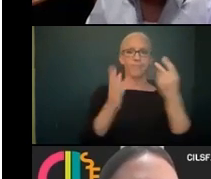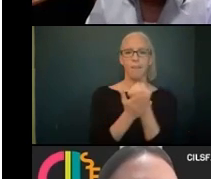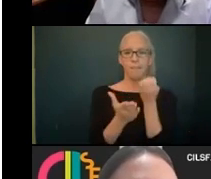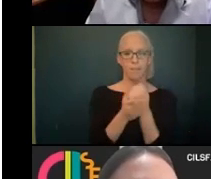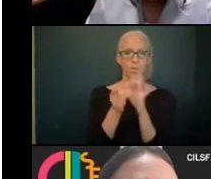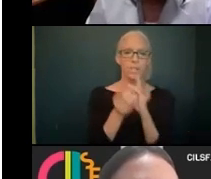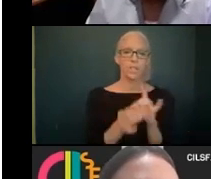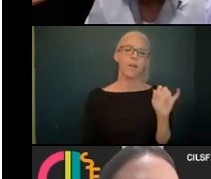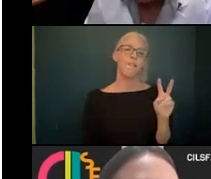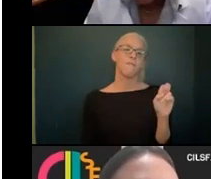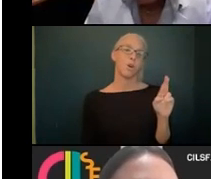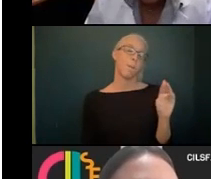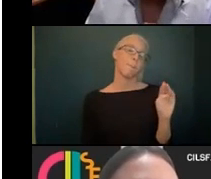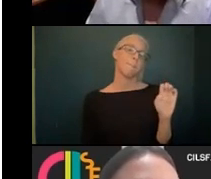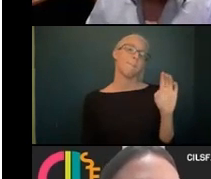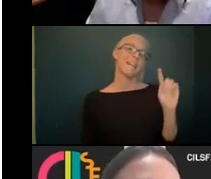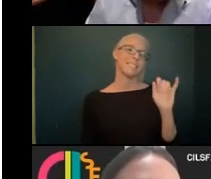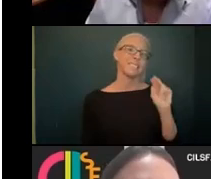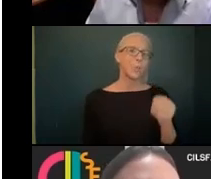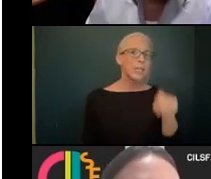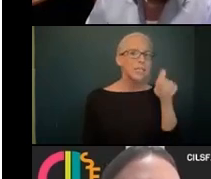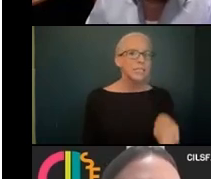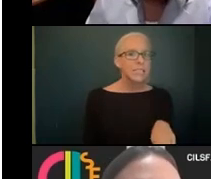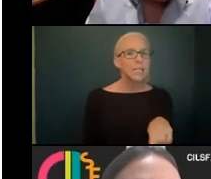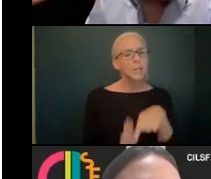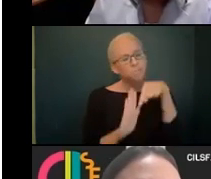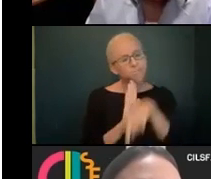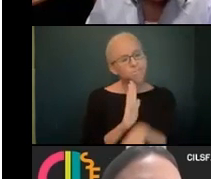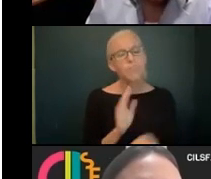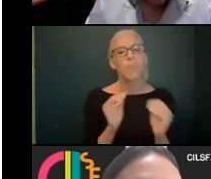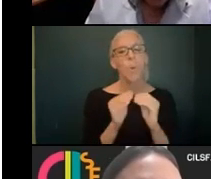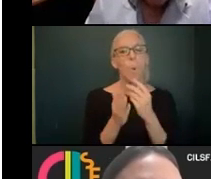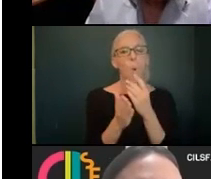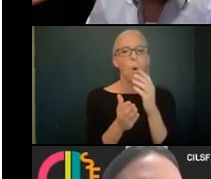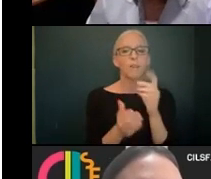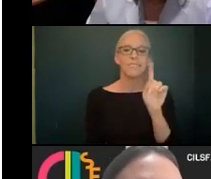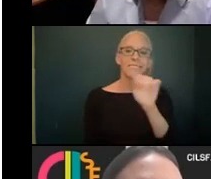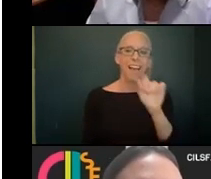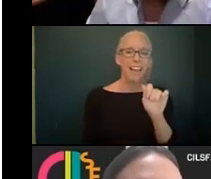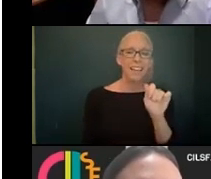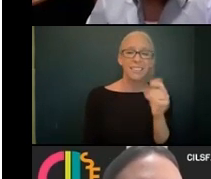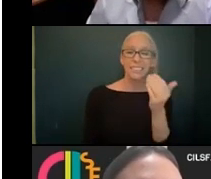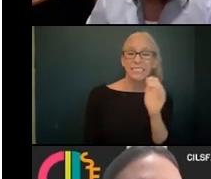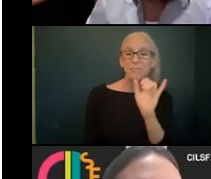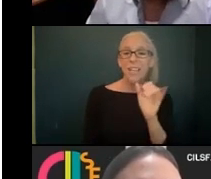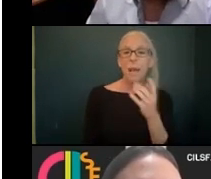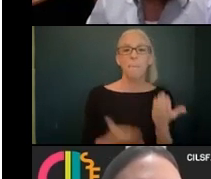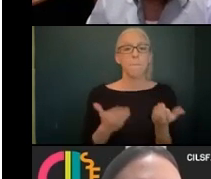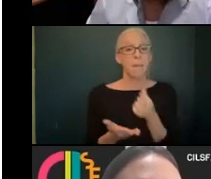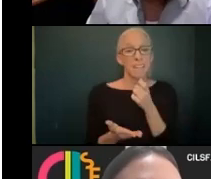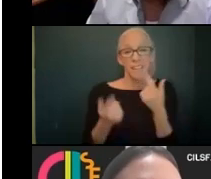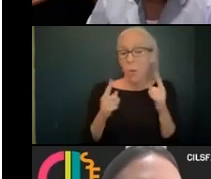And so we need good data. So that's one of the studies we're trying to do here. It looks like it may not work, but we still need a formal research like we